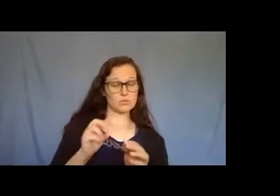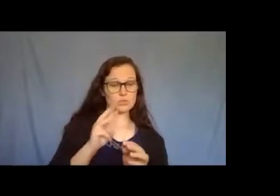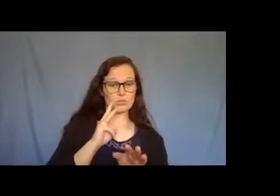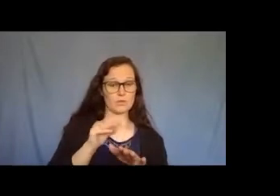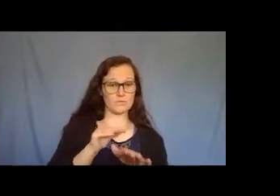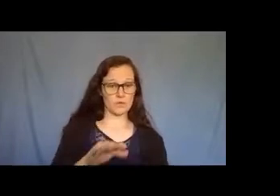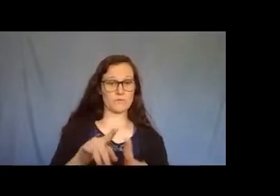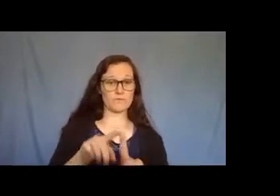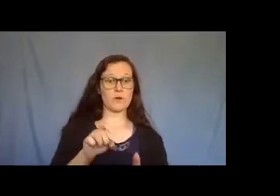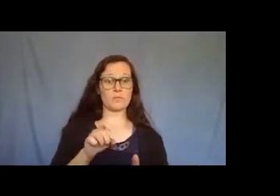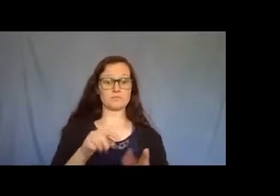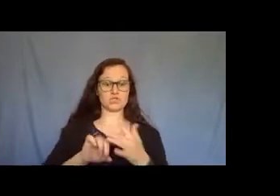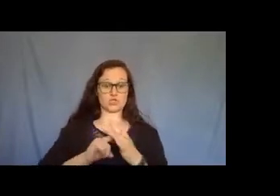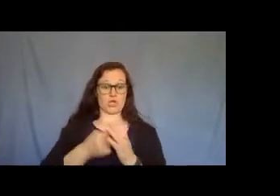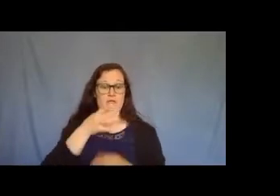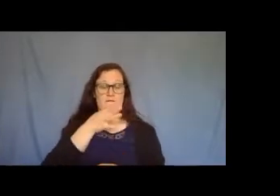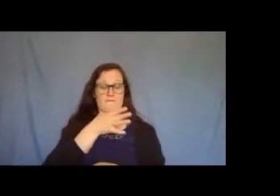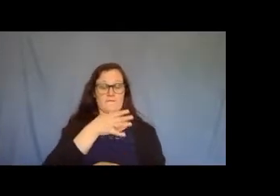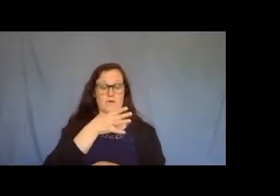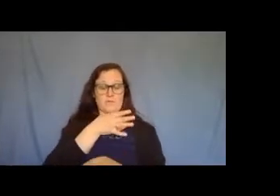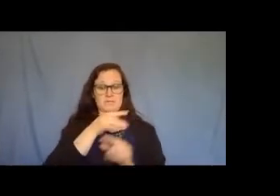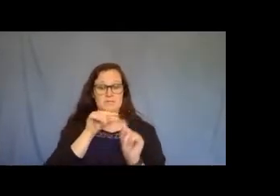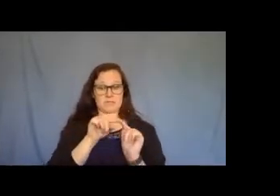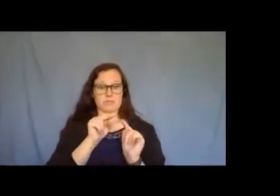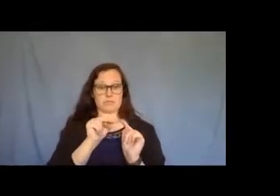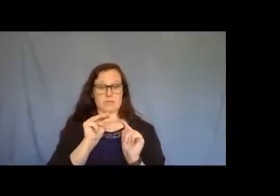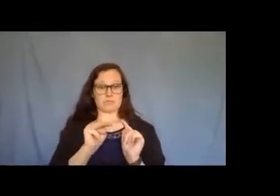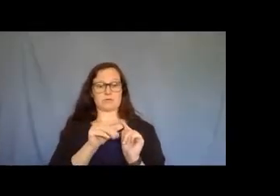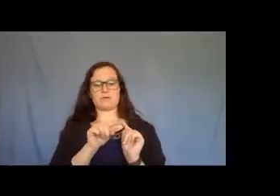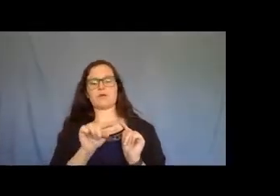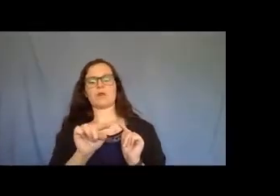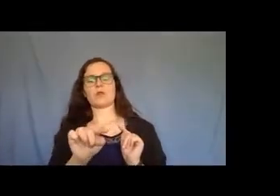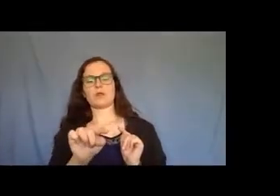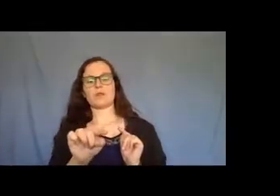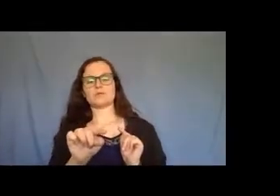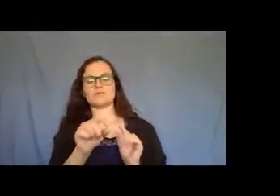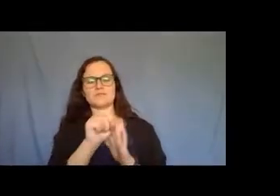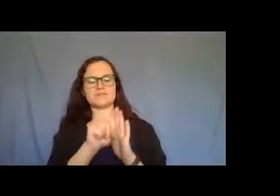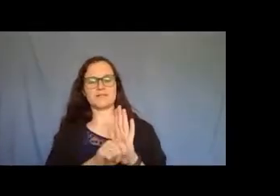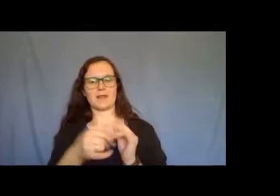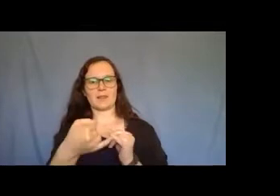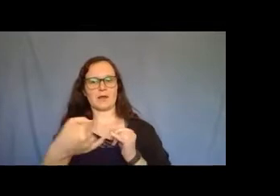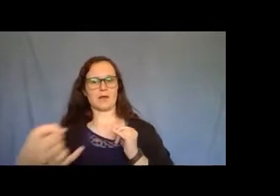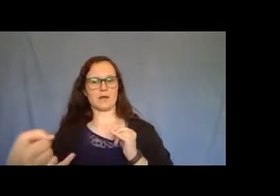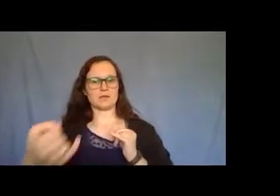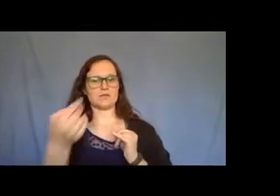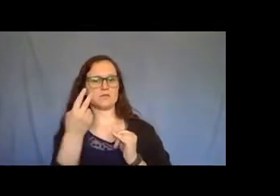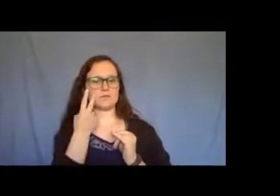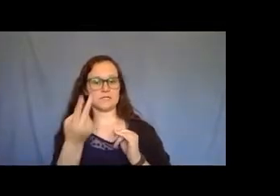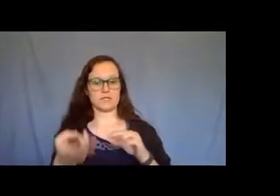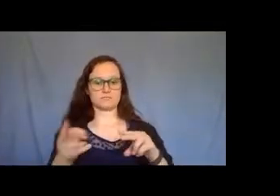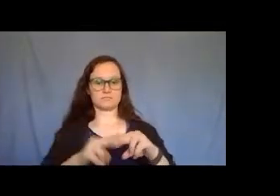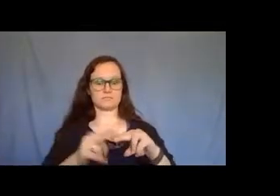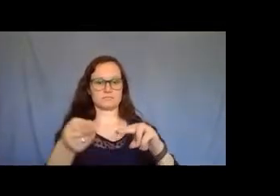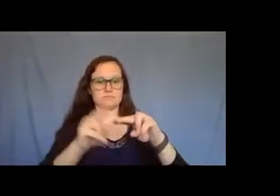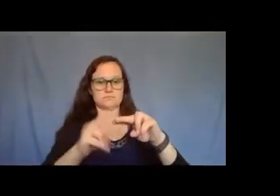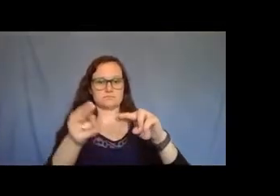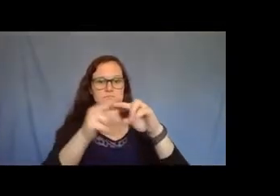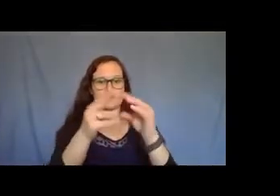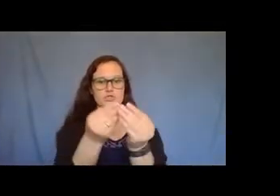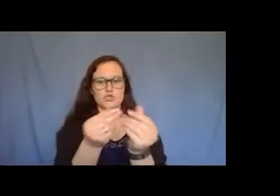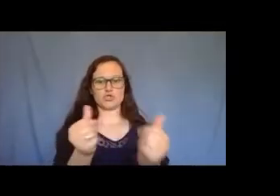Farmington in New Mexico, from Farmington to the state line, you do see increases in dissolved lead during that